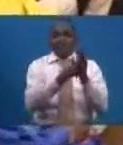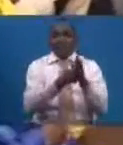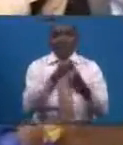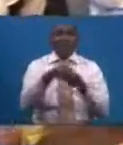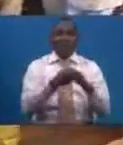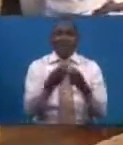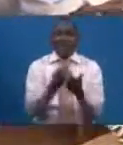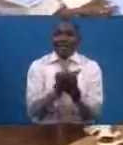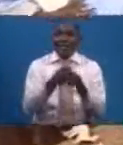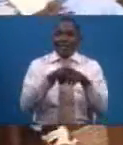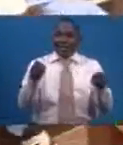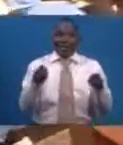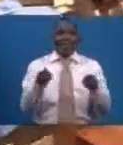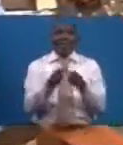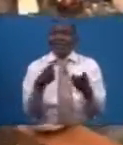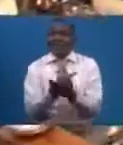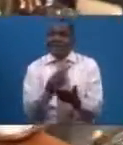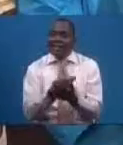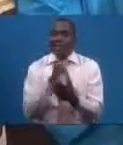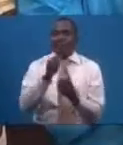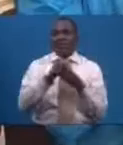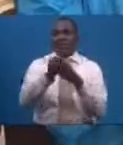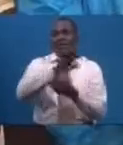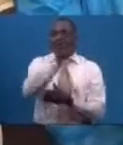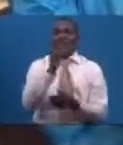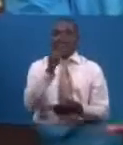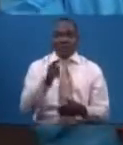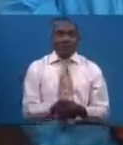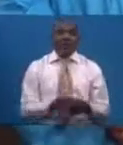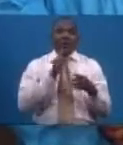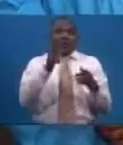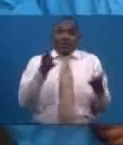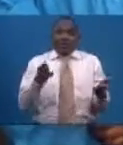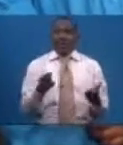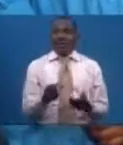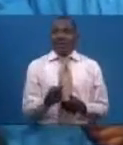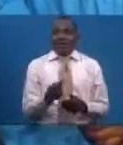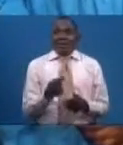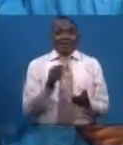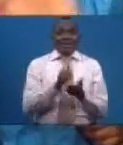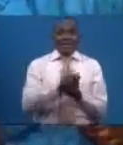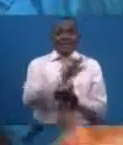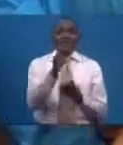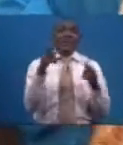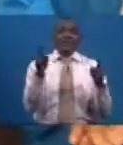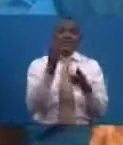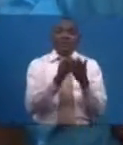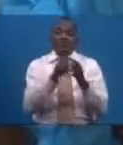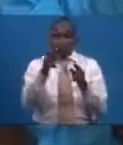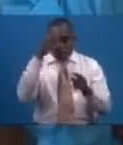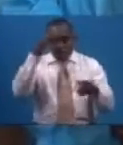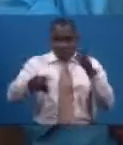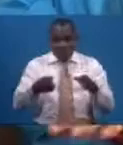is different and indeed the black star of Africa. Unfortunately, and this is what happens when you go to court, you can win, you can